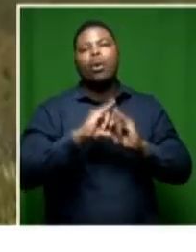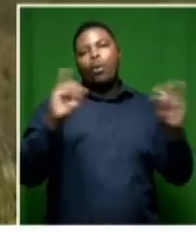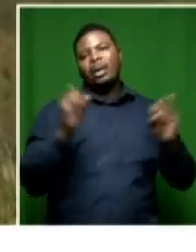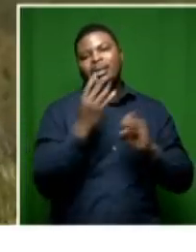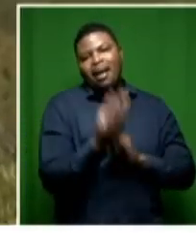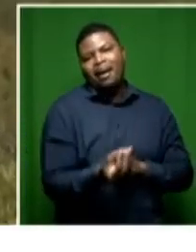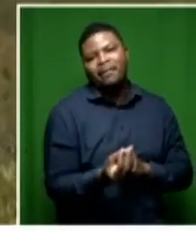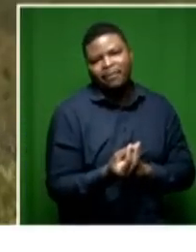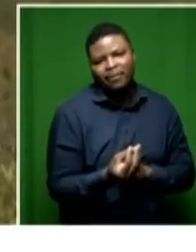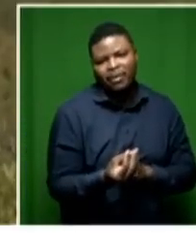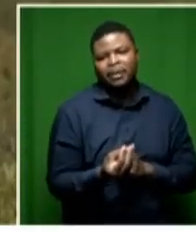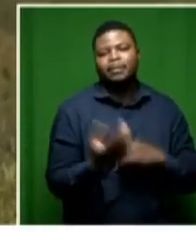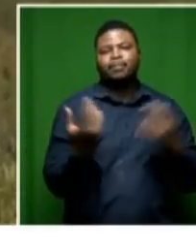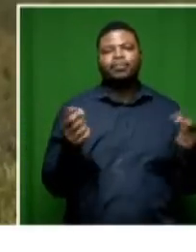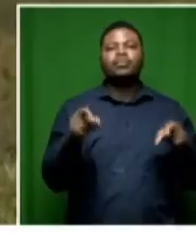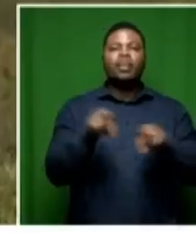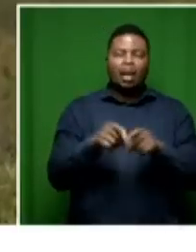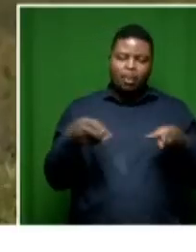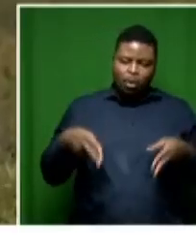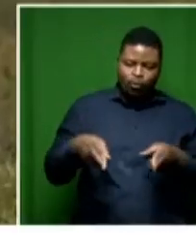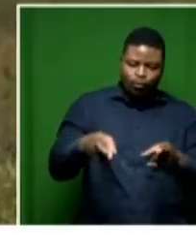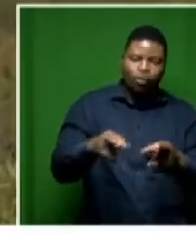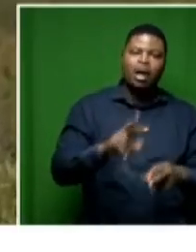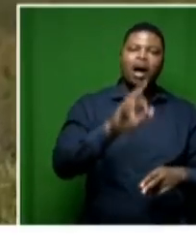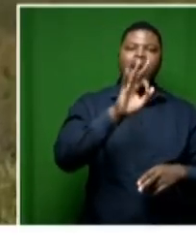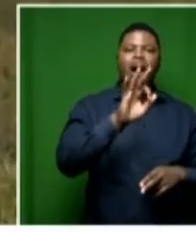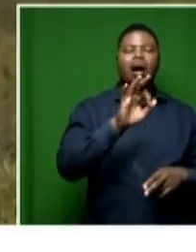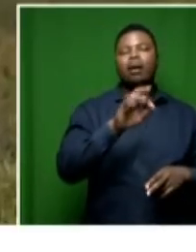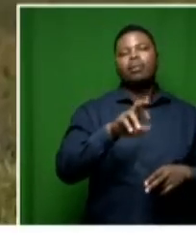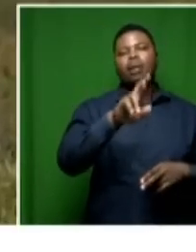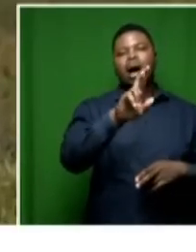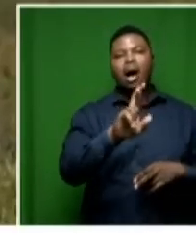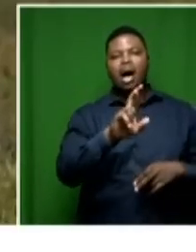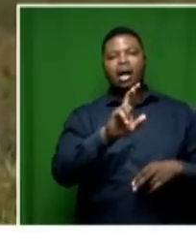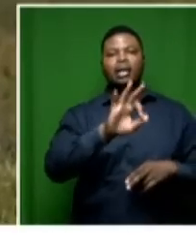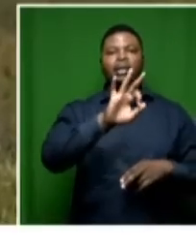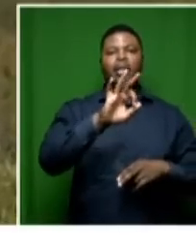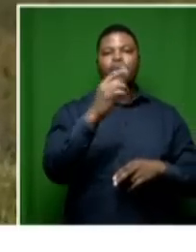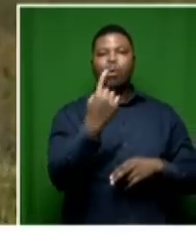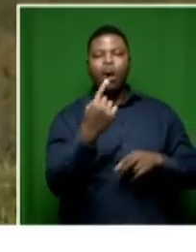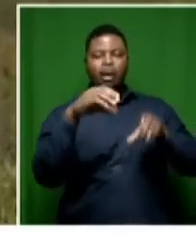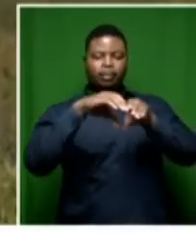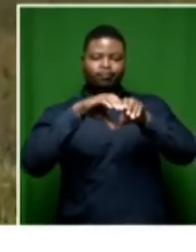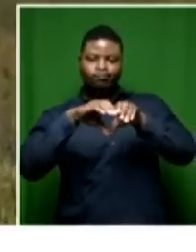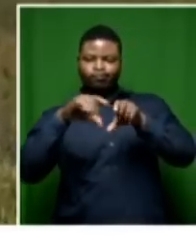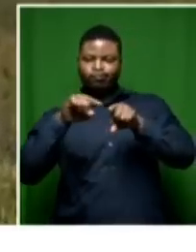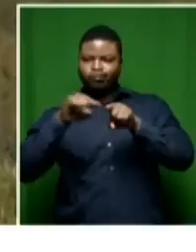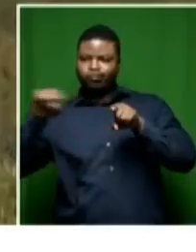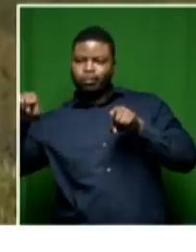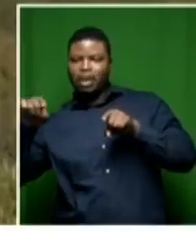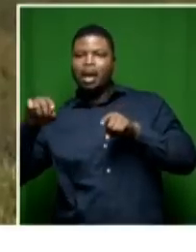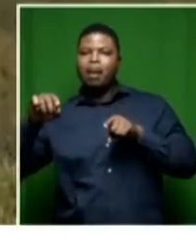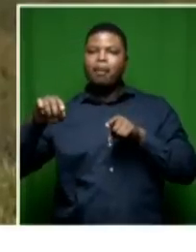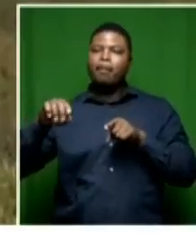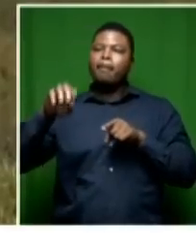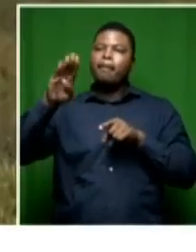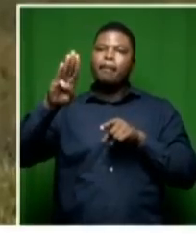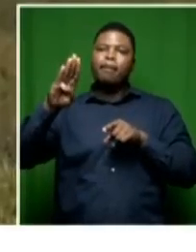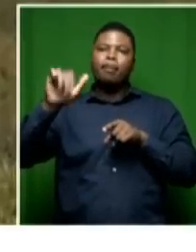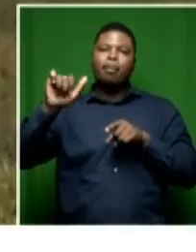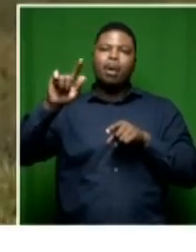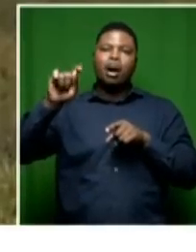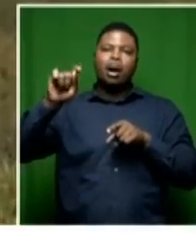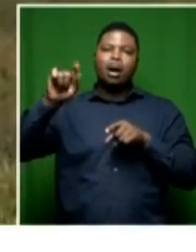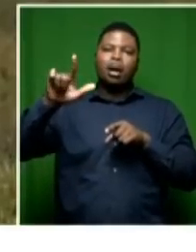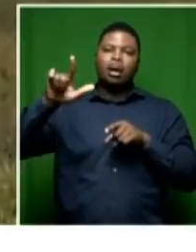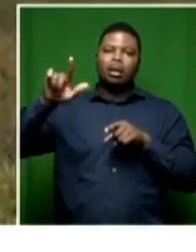on the R31, which is from the R31 to the Bartley West, which is currently closed,